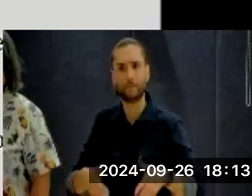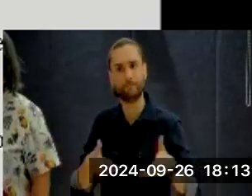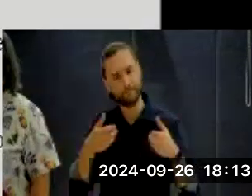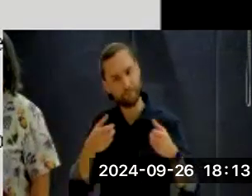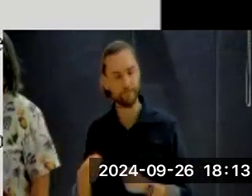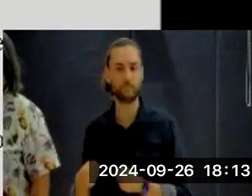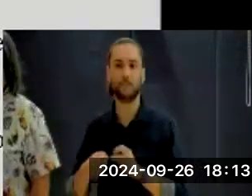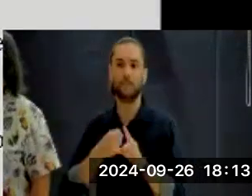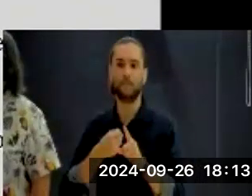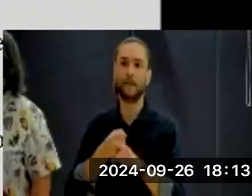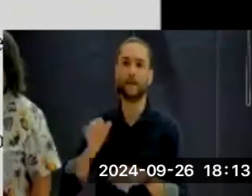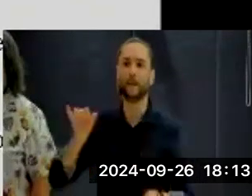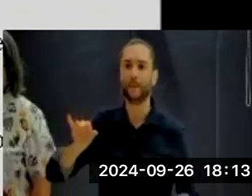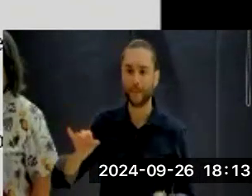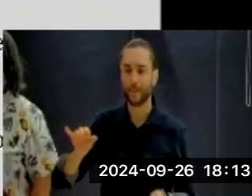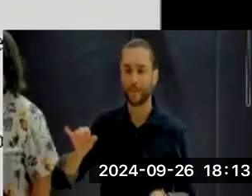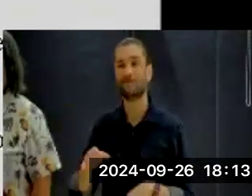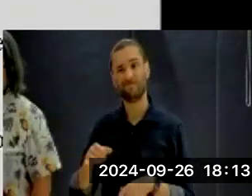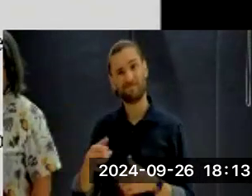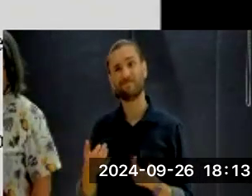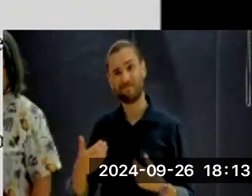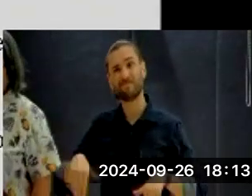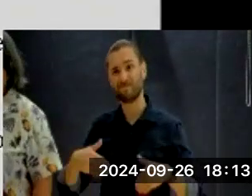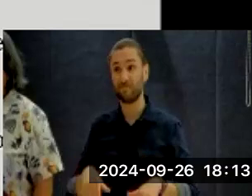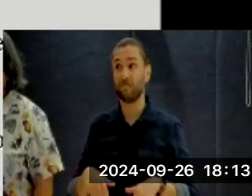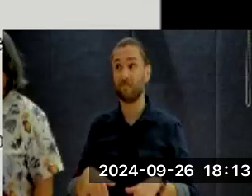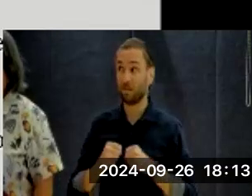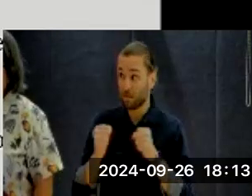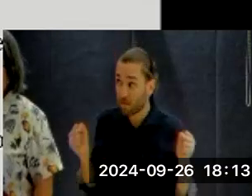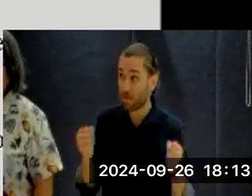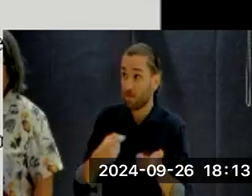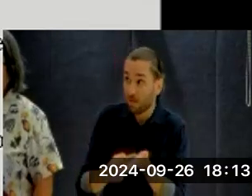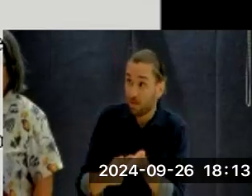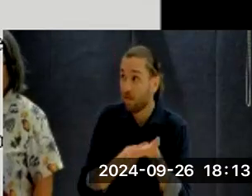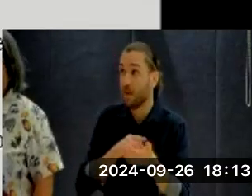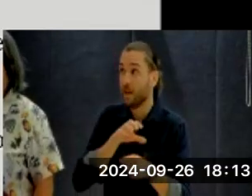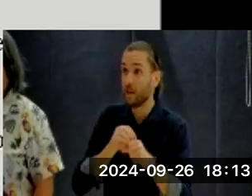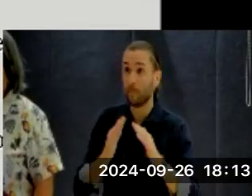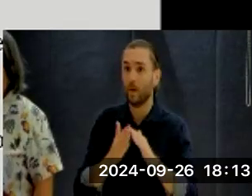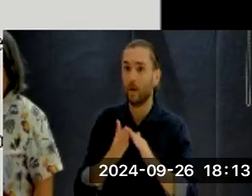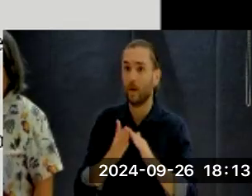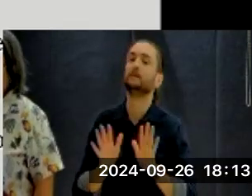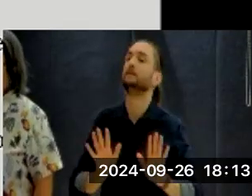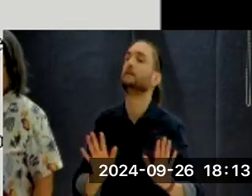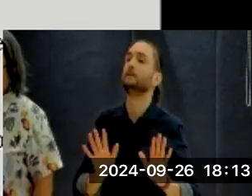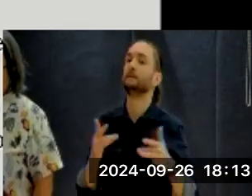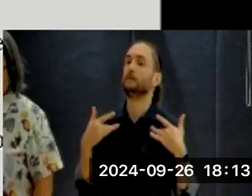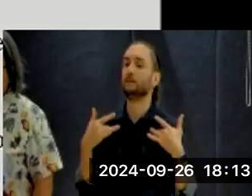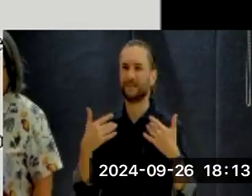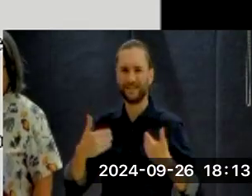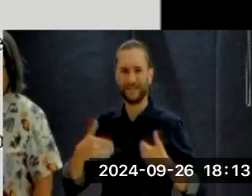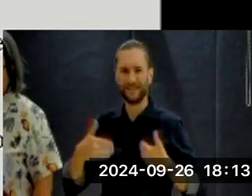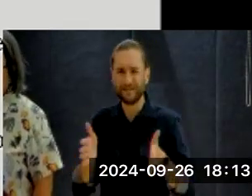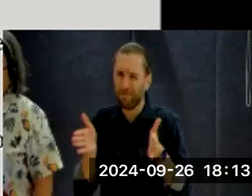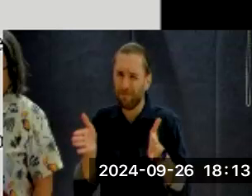this. And within a lot of communities, it's very difficult to talk about it. The communities are very small, very tightly bound. There's the sense